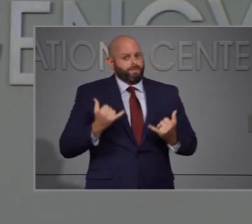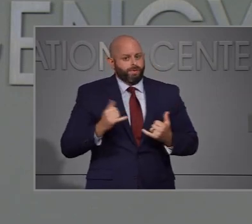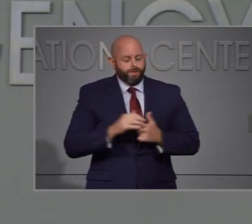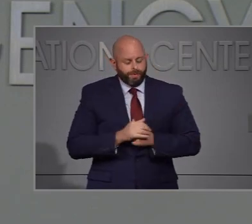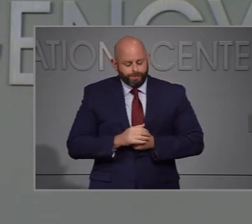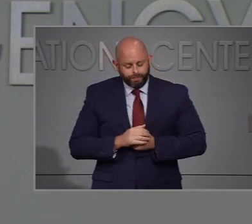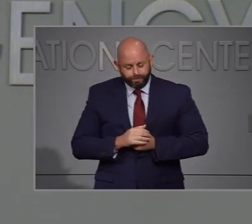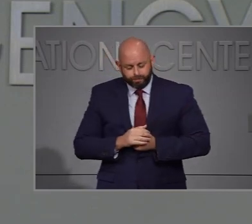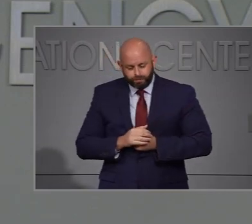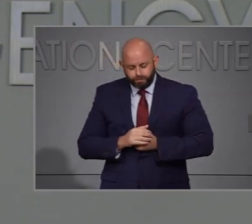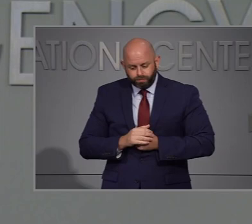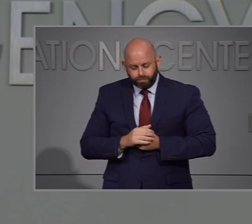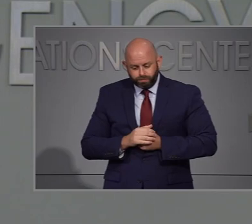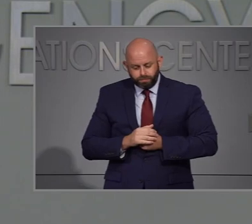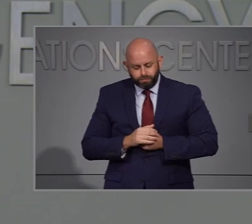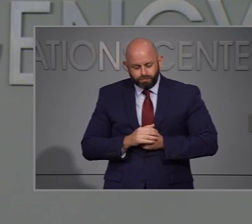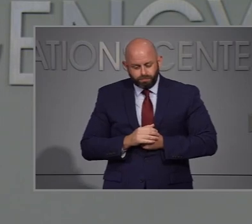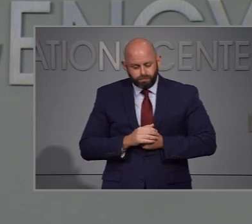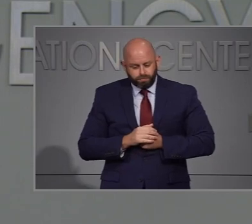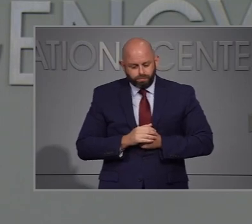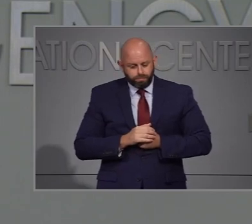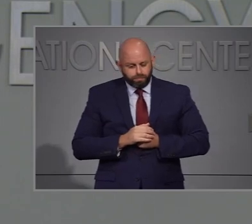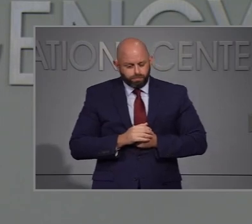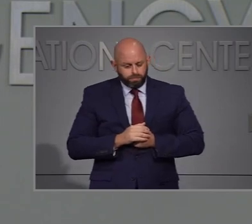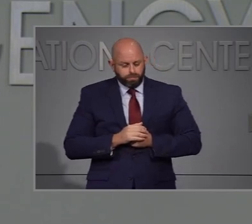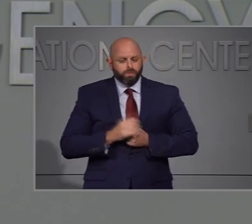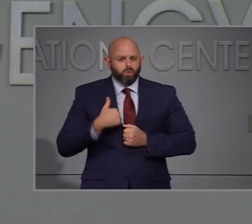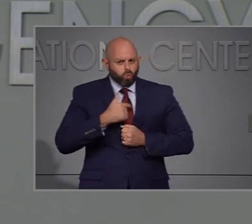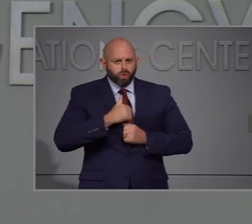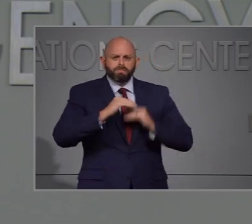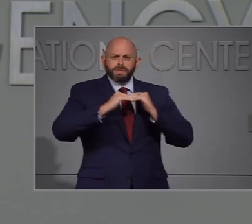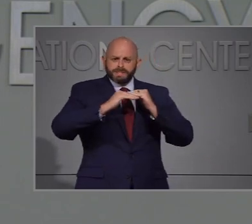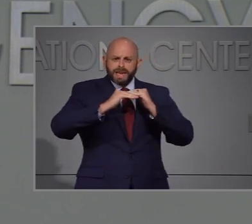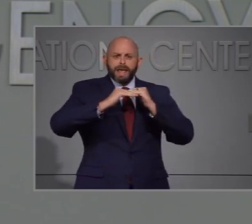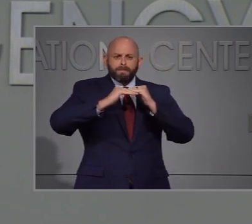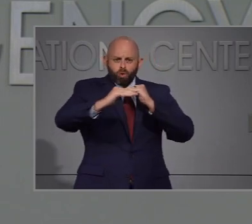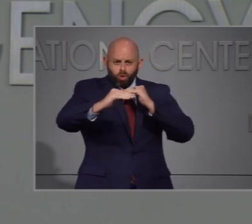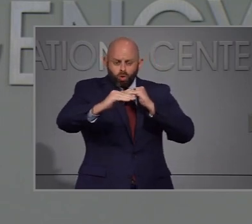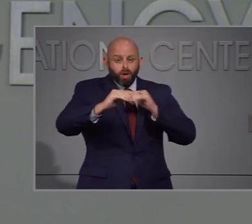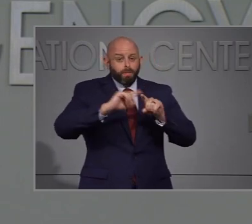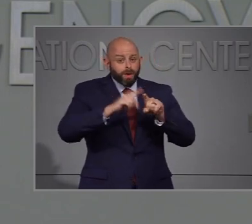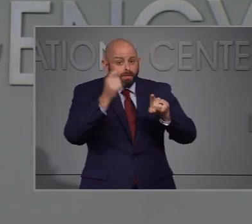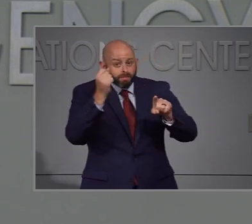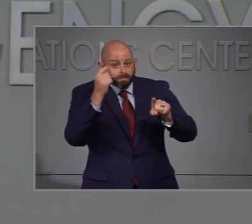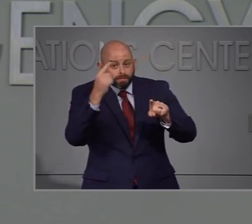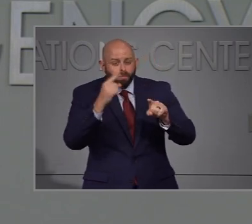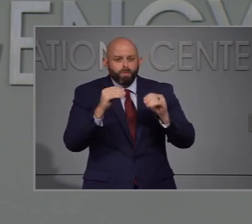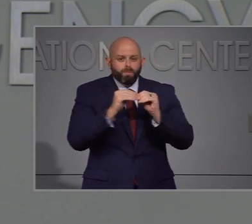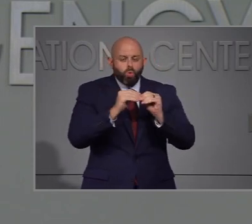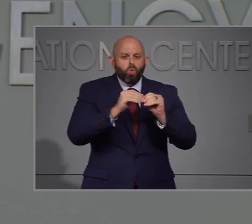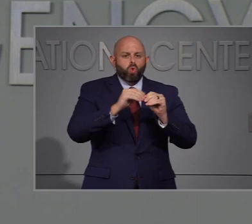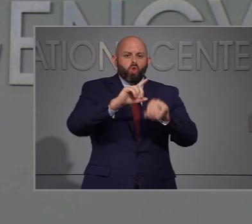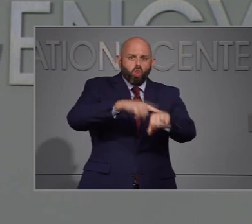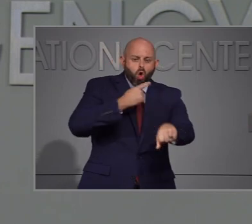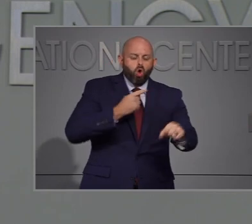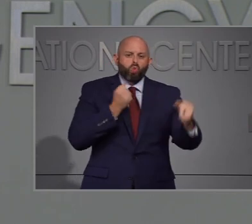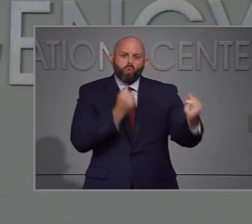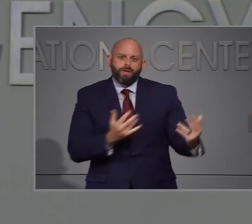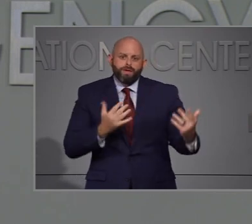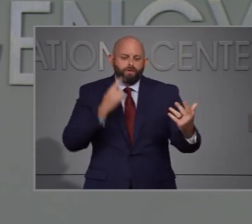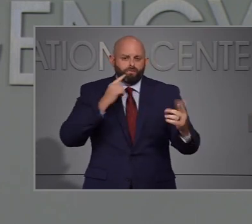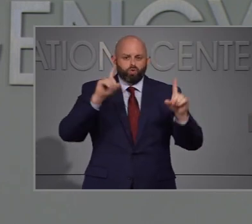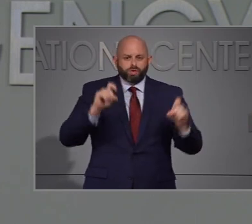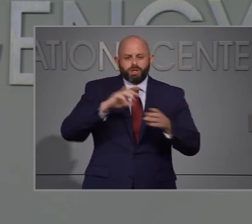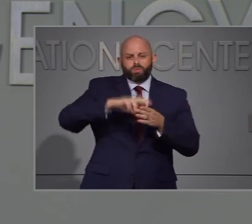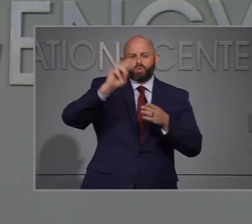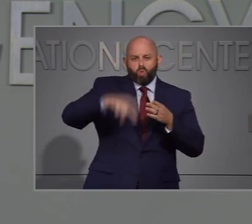response capabilities, they're largely stable, though we continue to see longer wait times for test results as our national